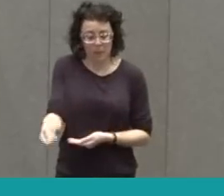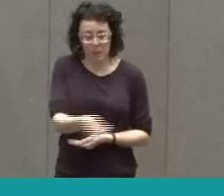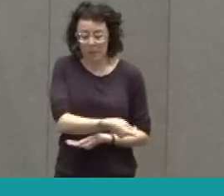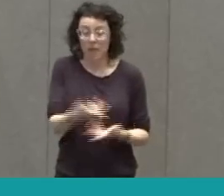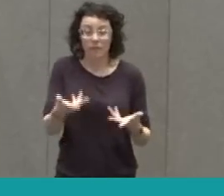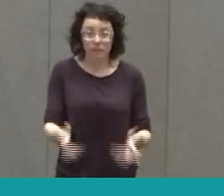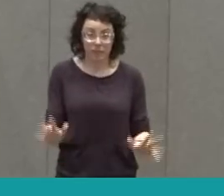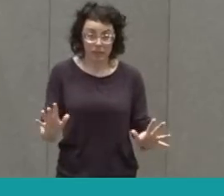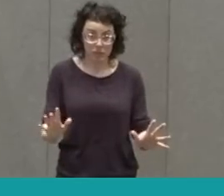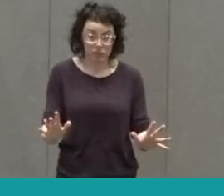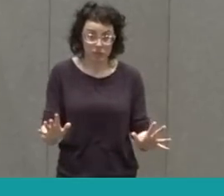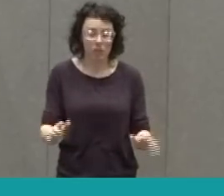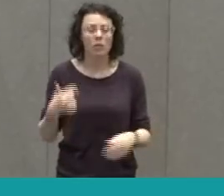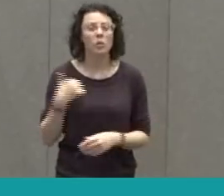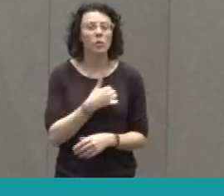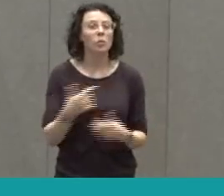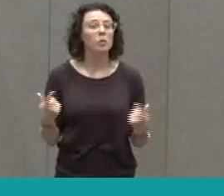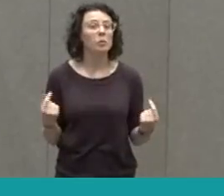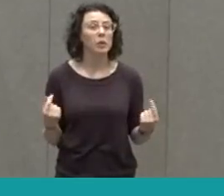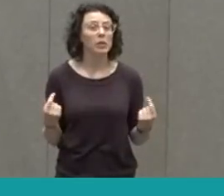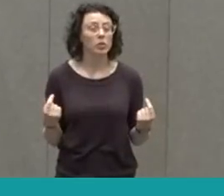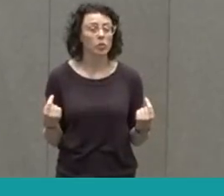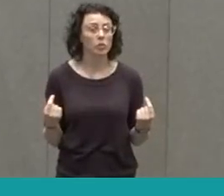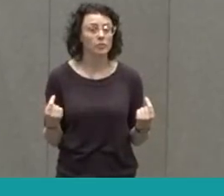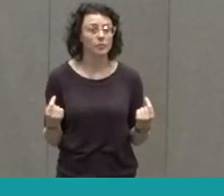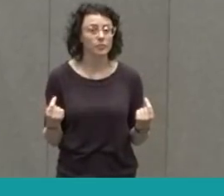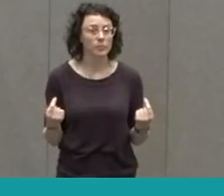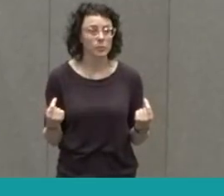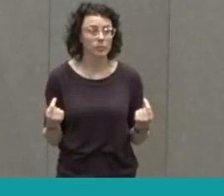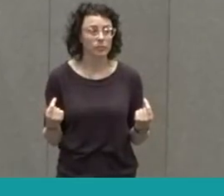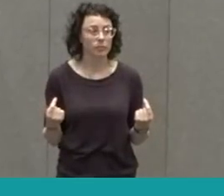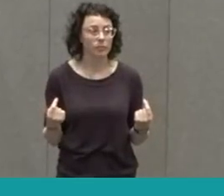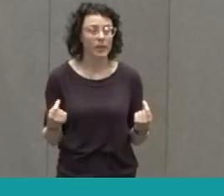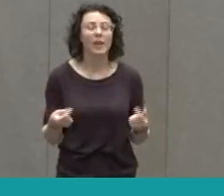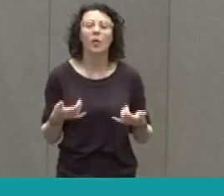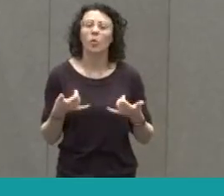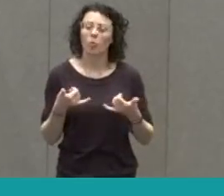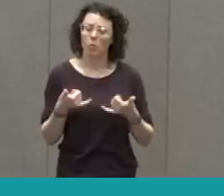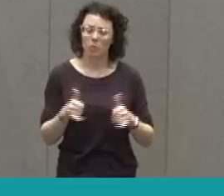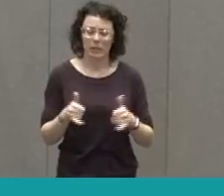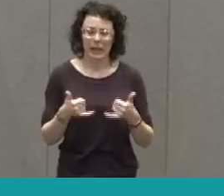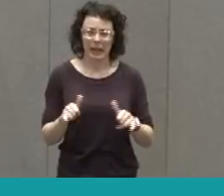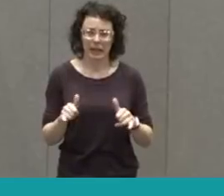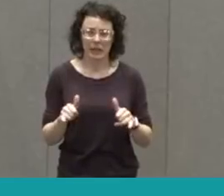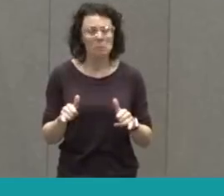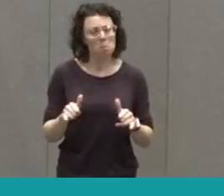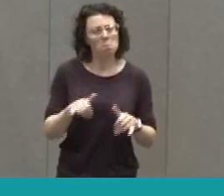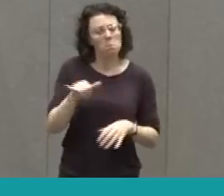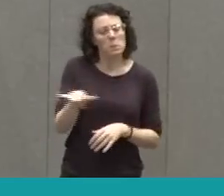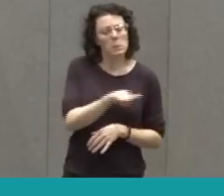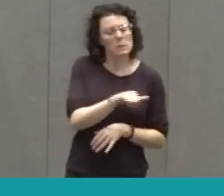what we're going to do is then you take that and you play very similar to regular war.